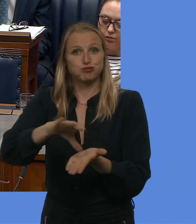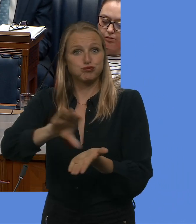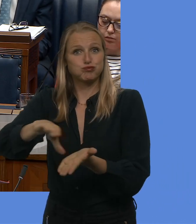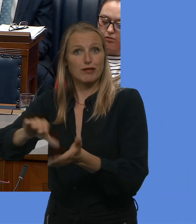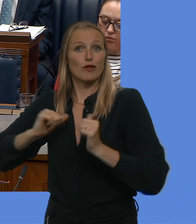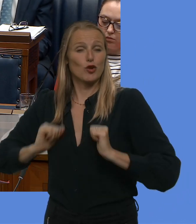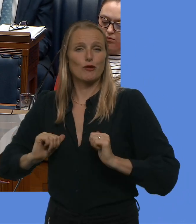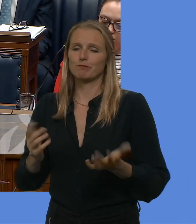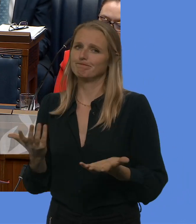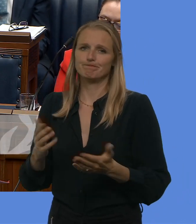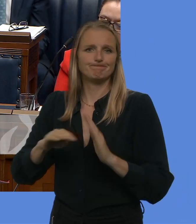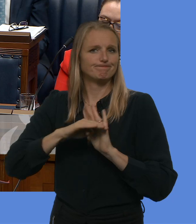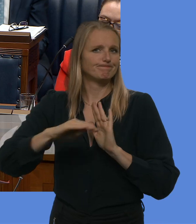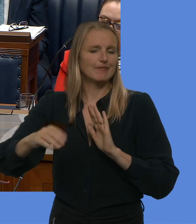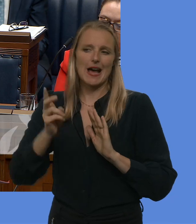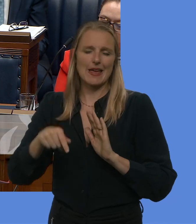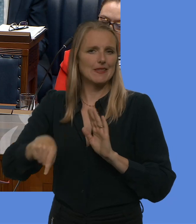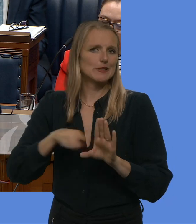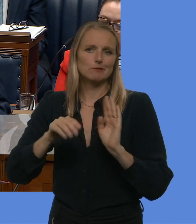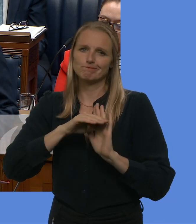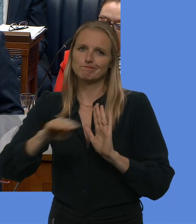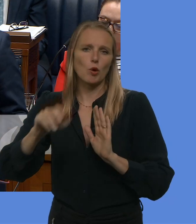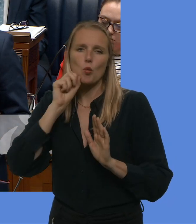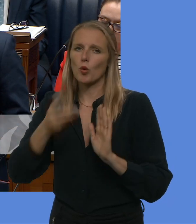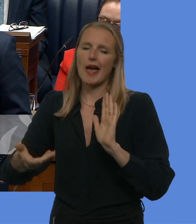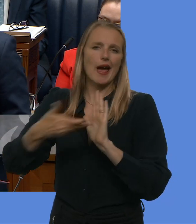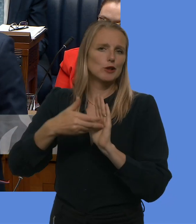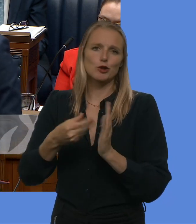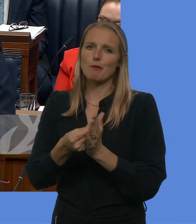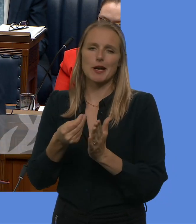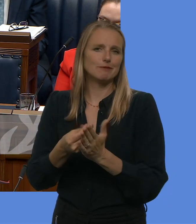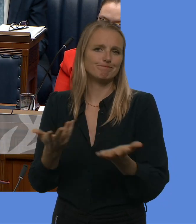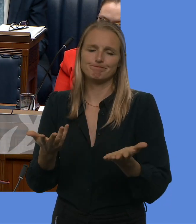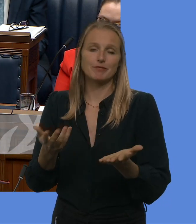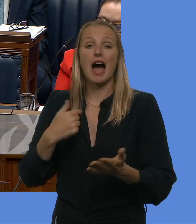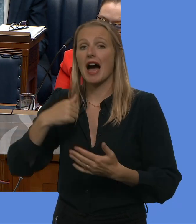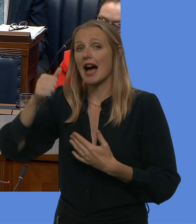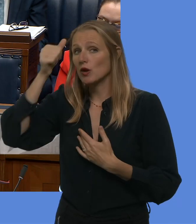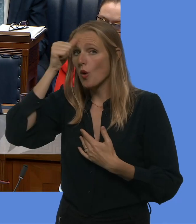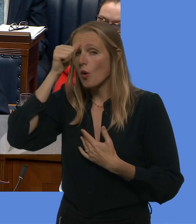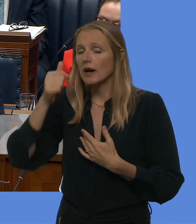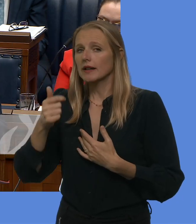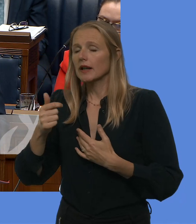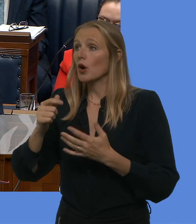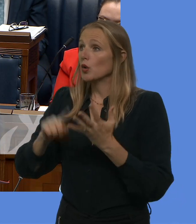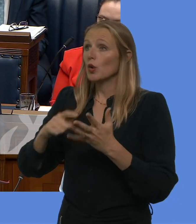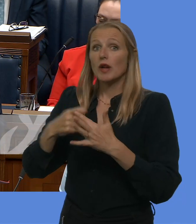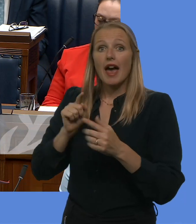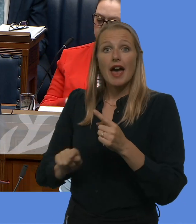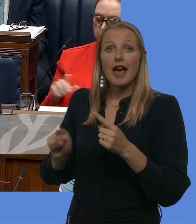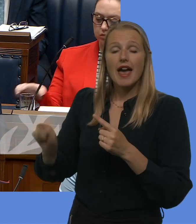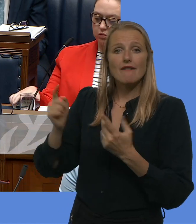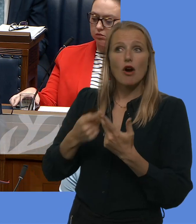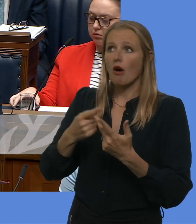uniform grant for the 2024-25 academic year, and I recognise that there are other parts of the United Kingdom where